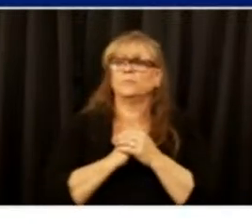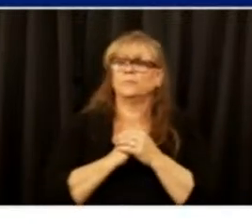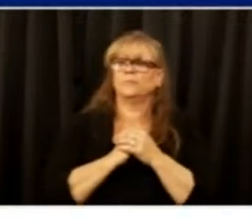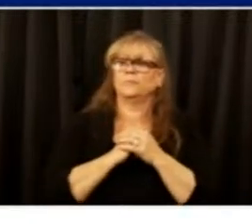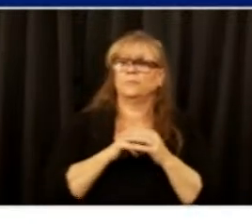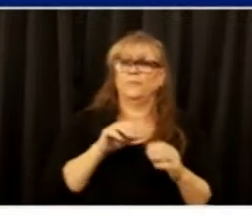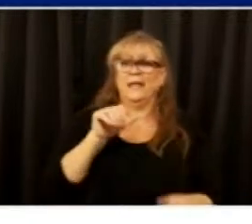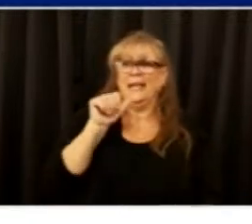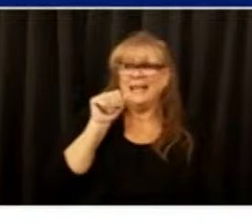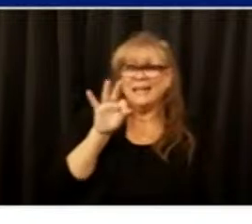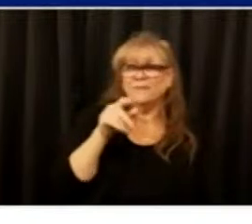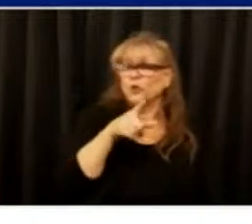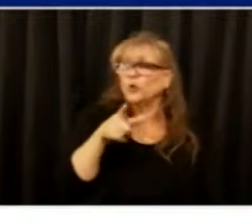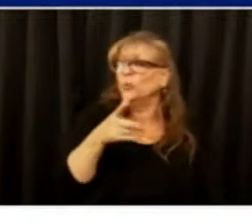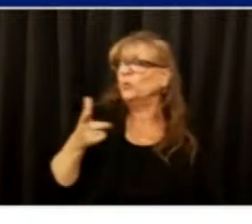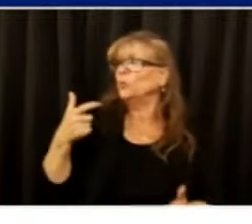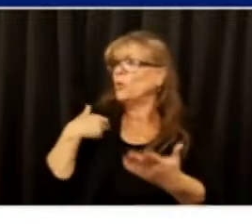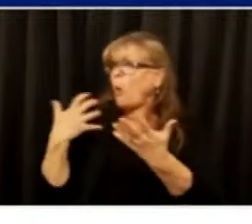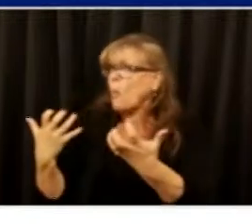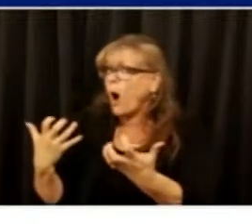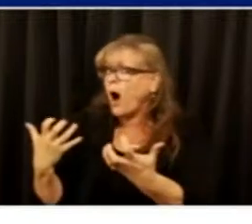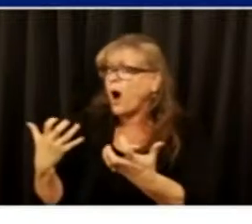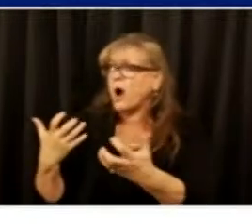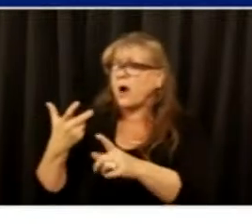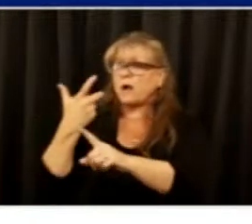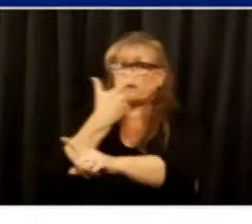in offering the vaccine, you can email